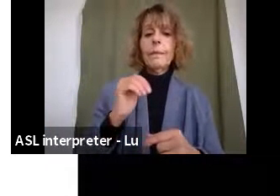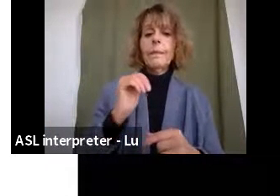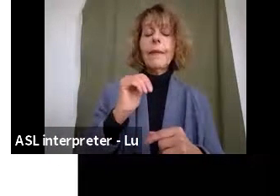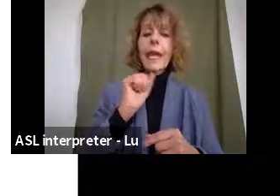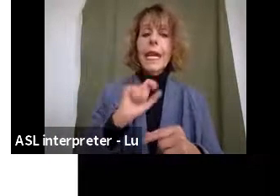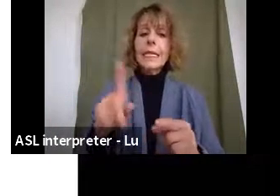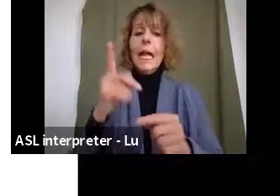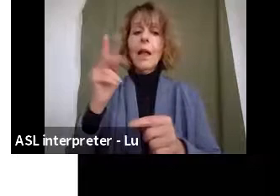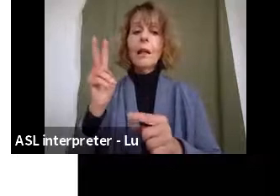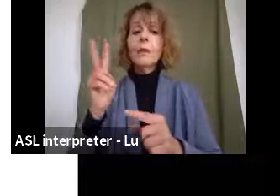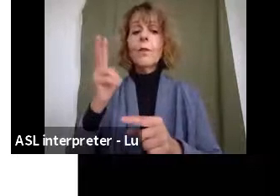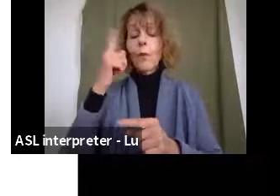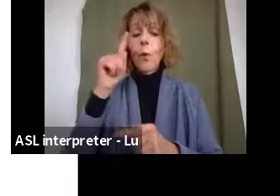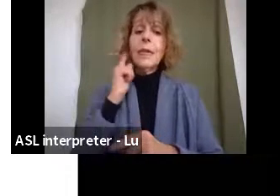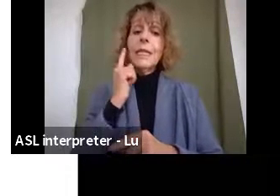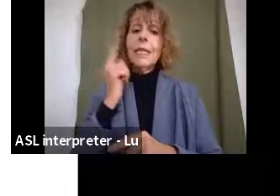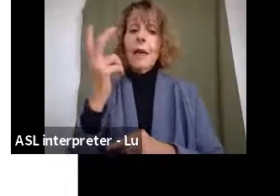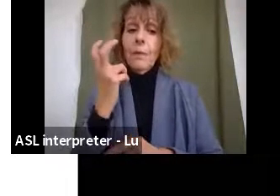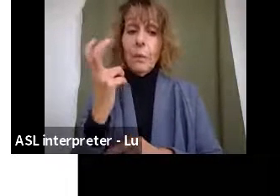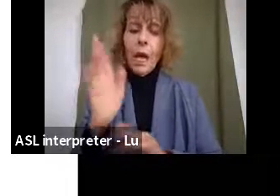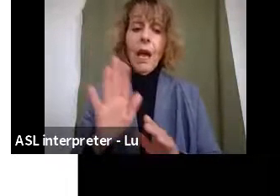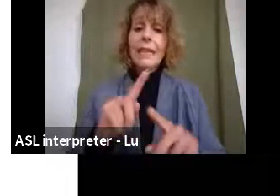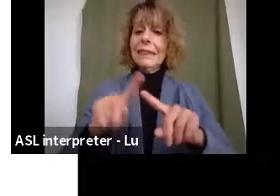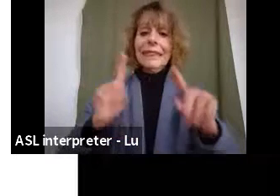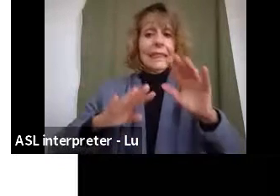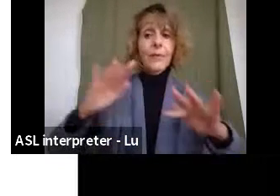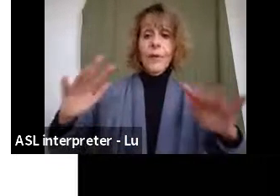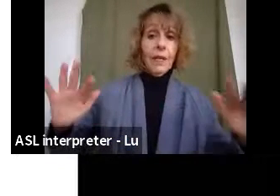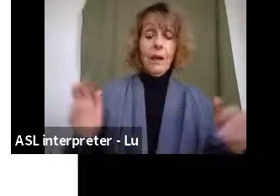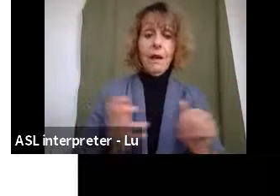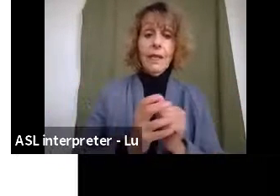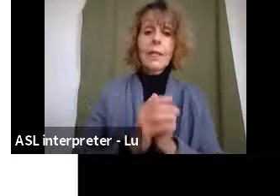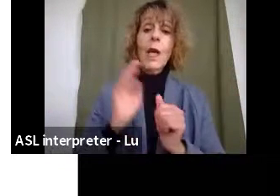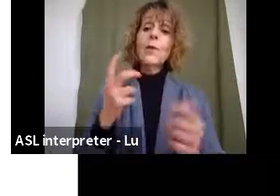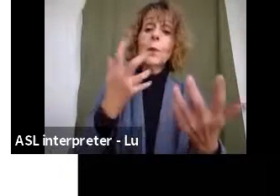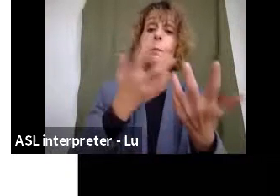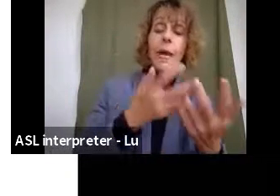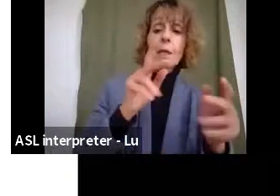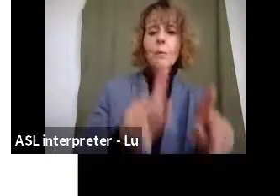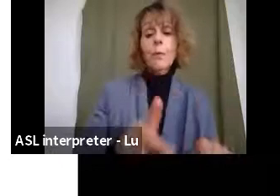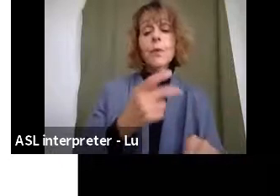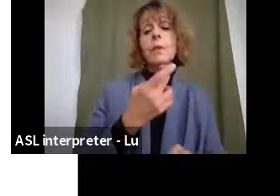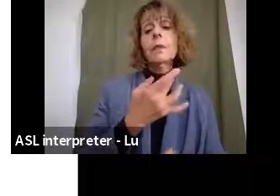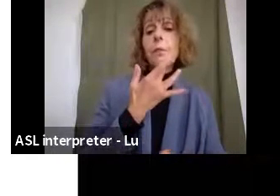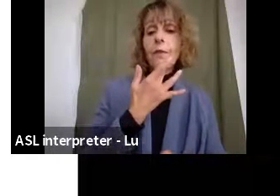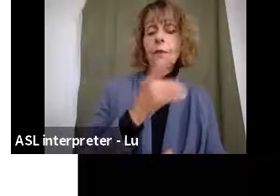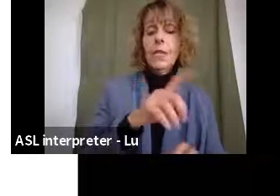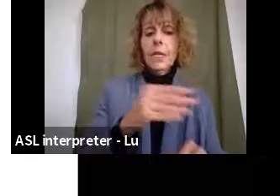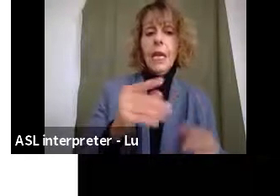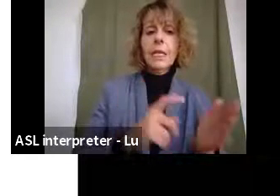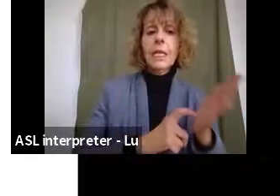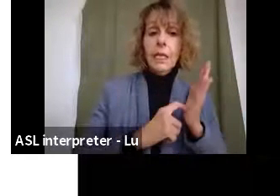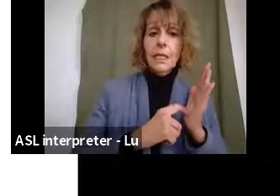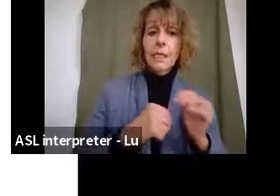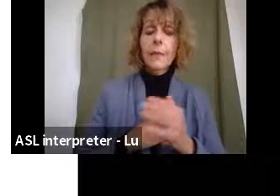complexity. The assessment is supposed to occur at registration, or when the person makes their appointment, or